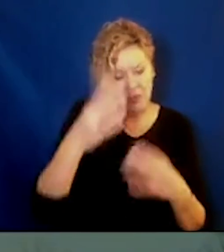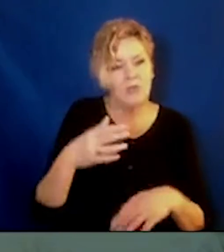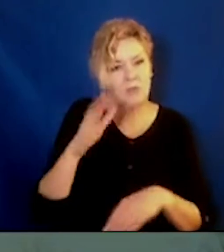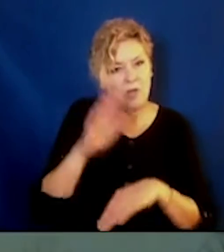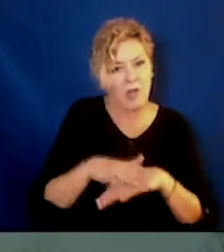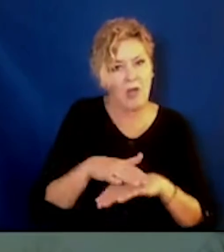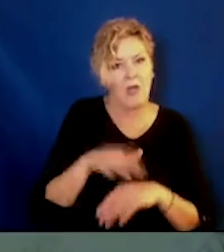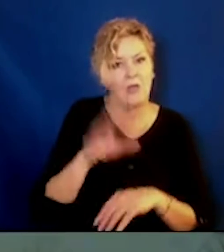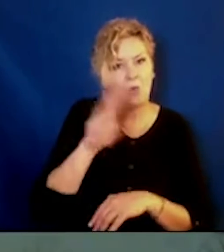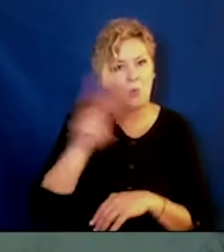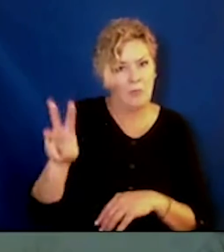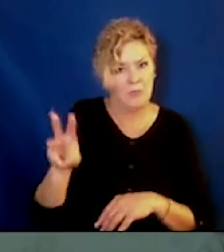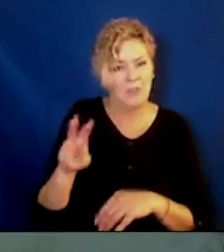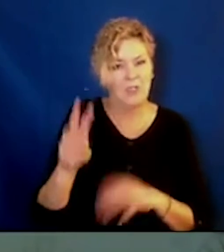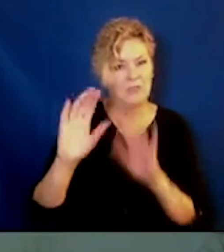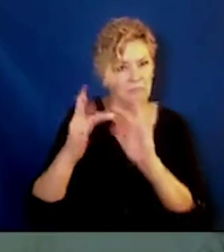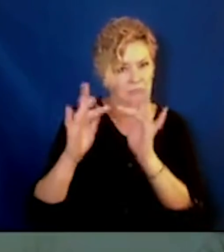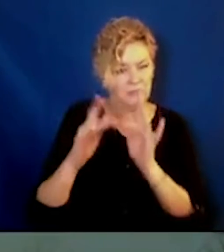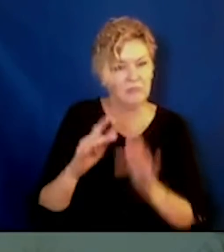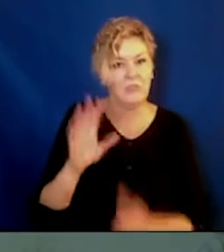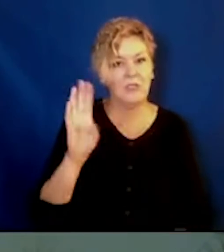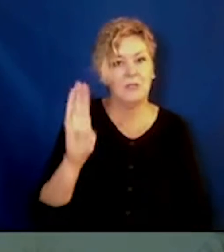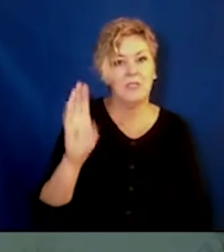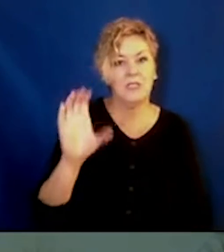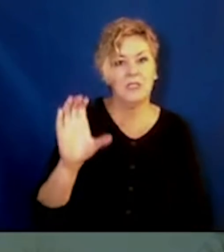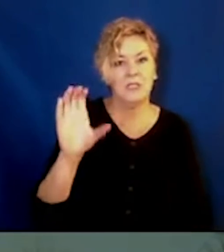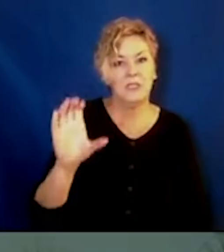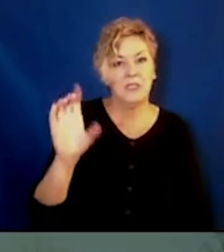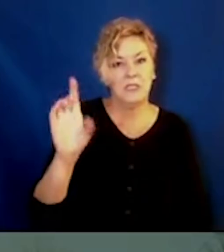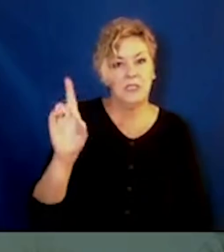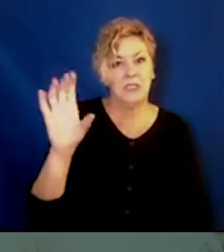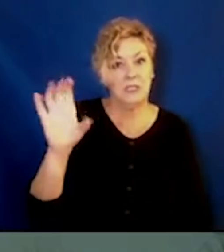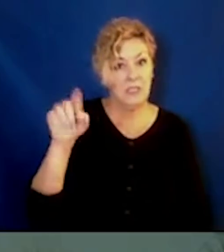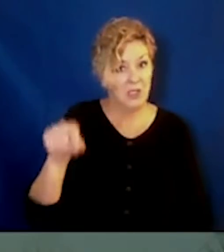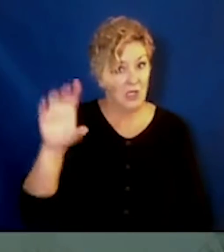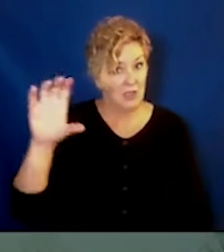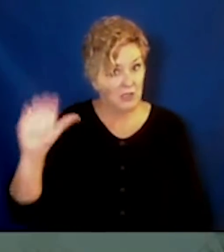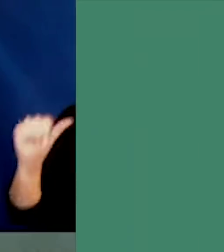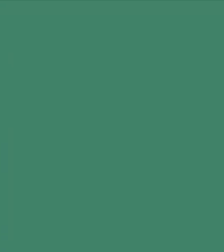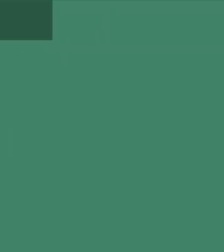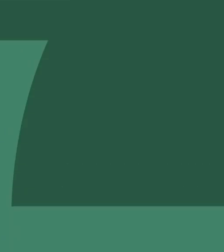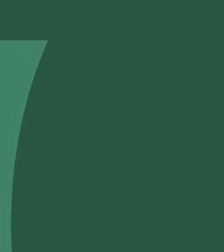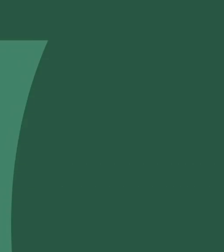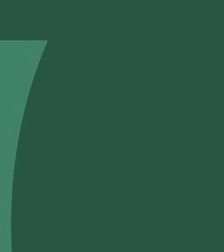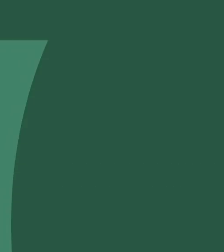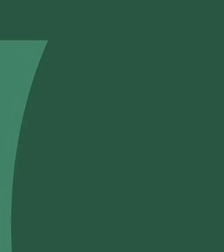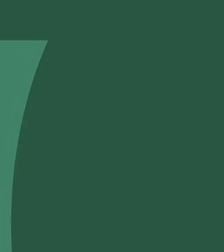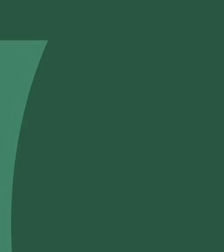of time, but we certainly are monitoring the data all the time, and we are responding to the data.